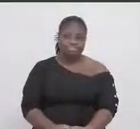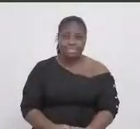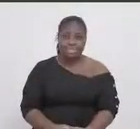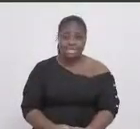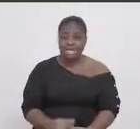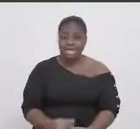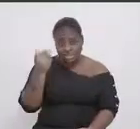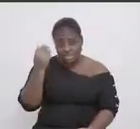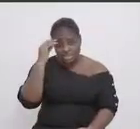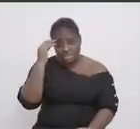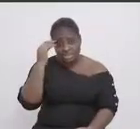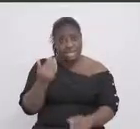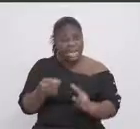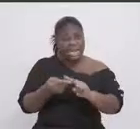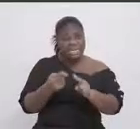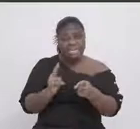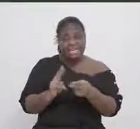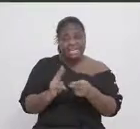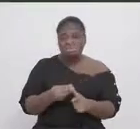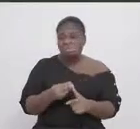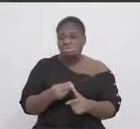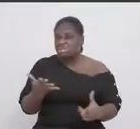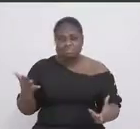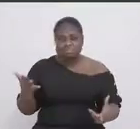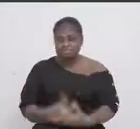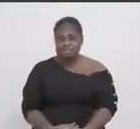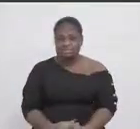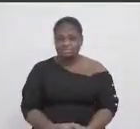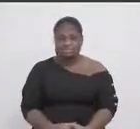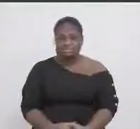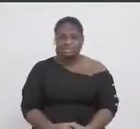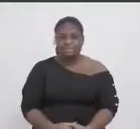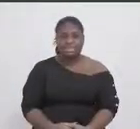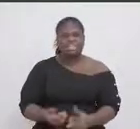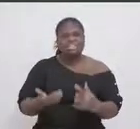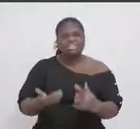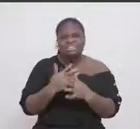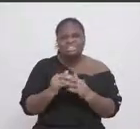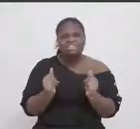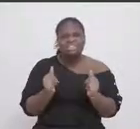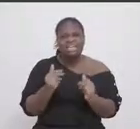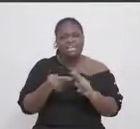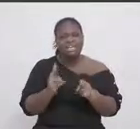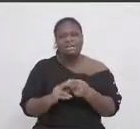prefer a phone number or some WhatsApp number. You know, going online is a bit technical. So if you can share a number with